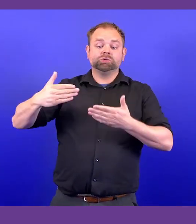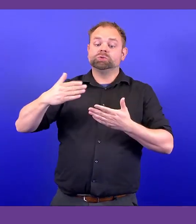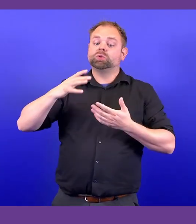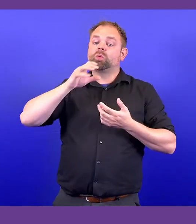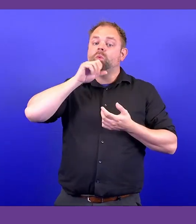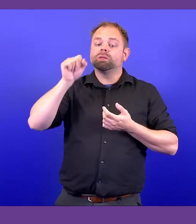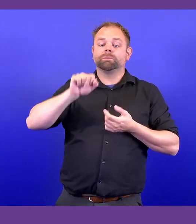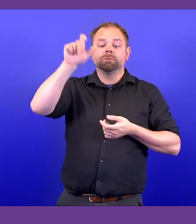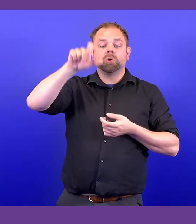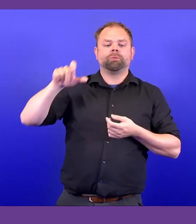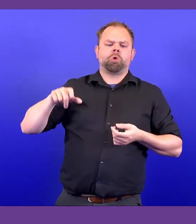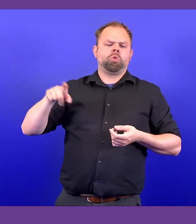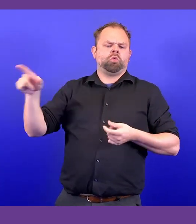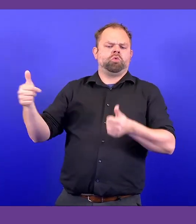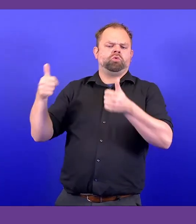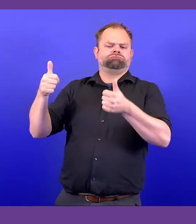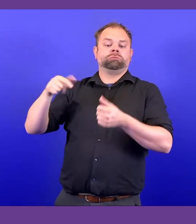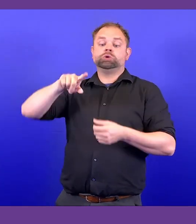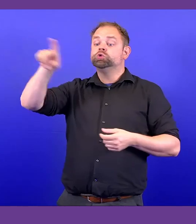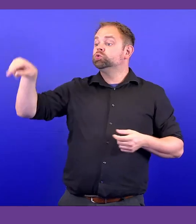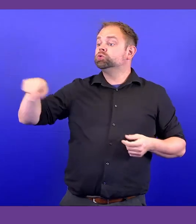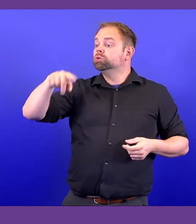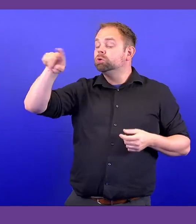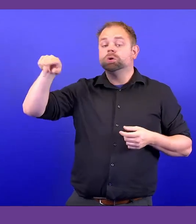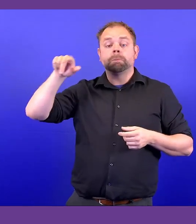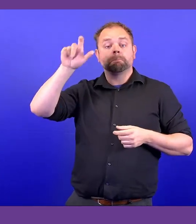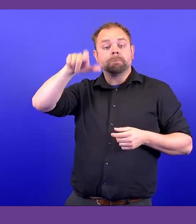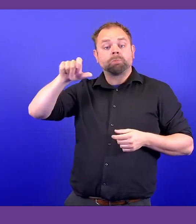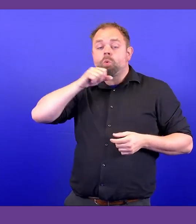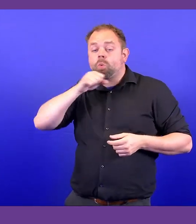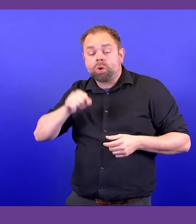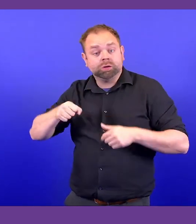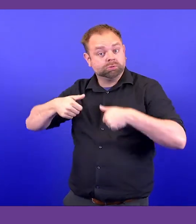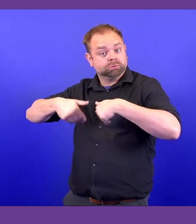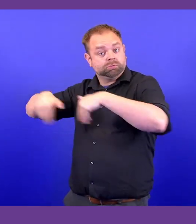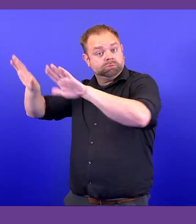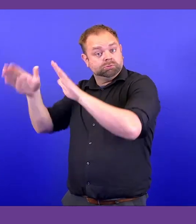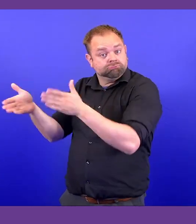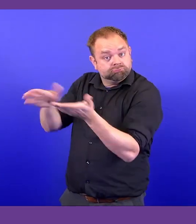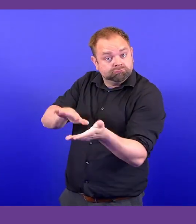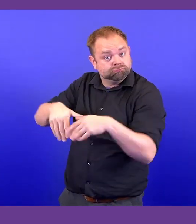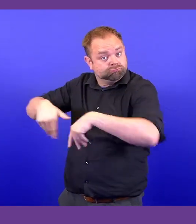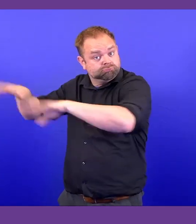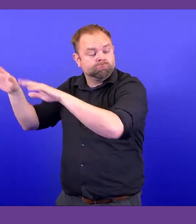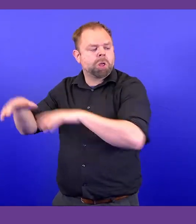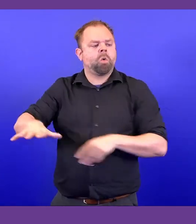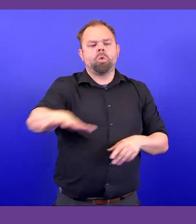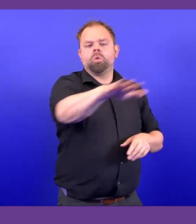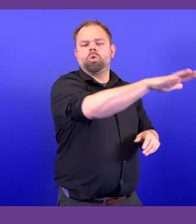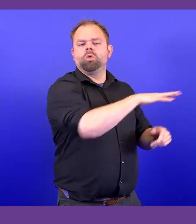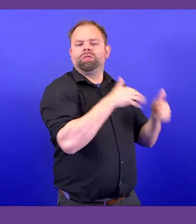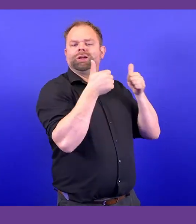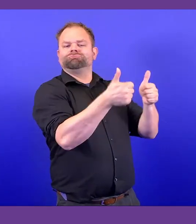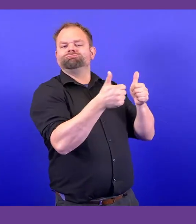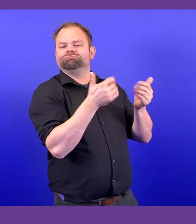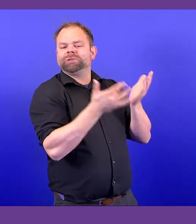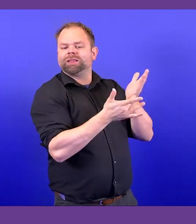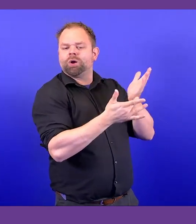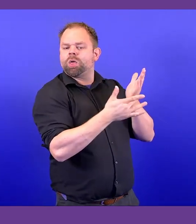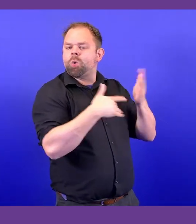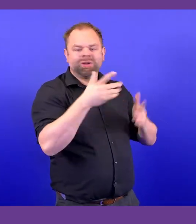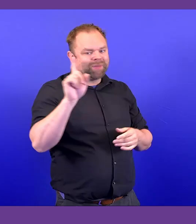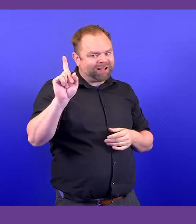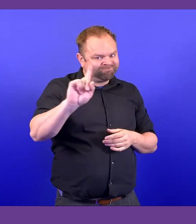can't keep up with technology anymore. So technology will always move faster than we are capable